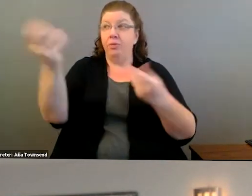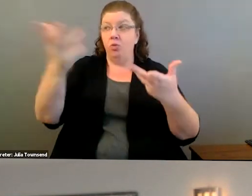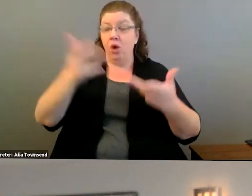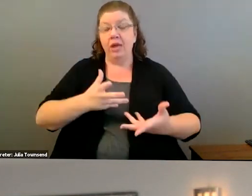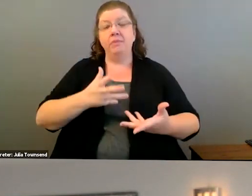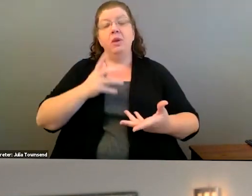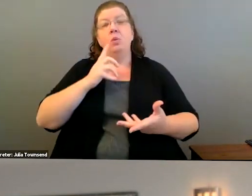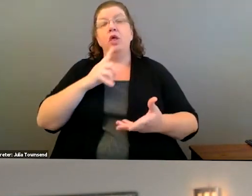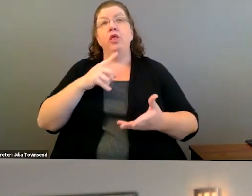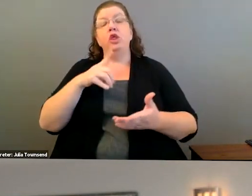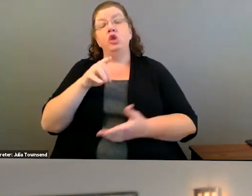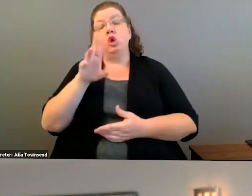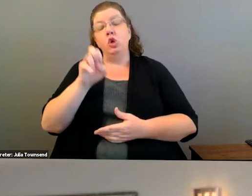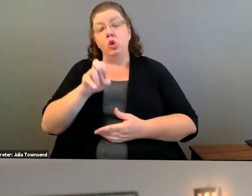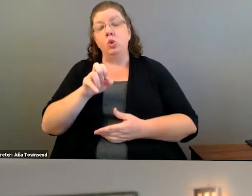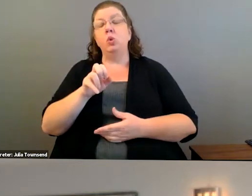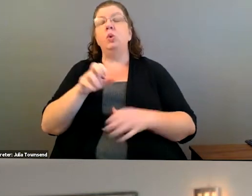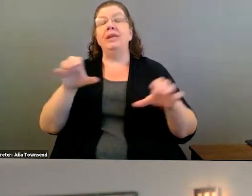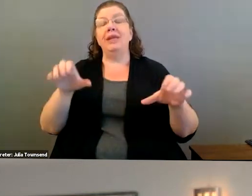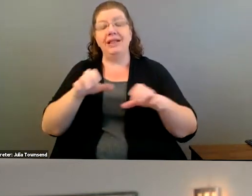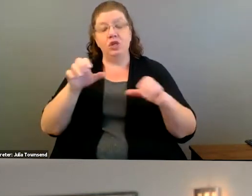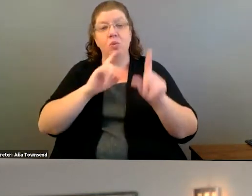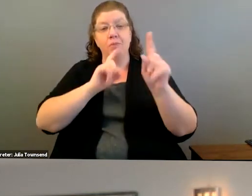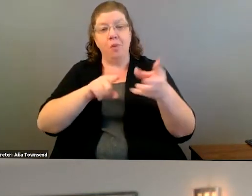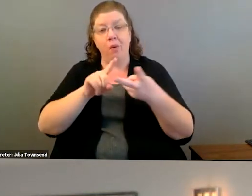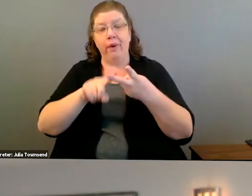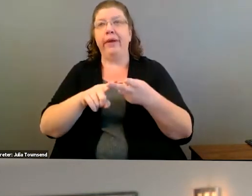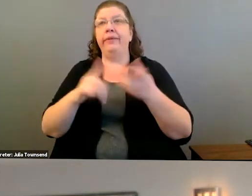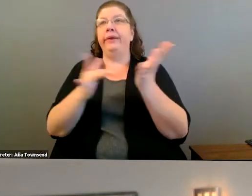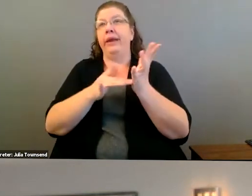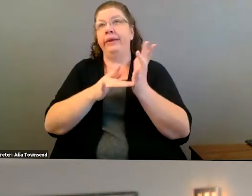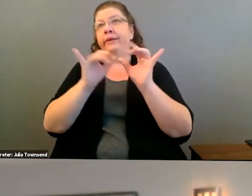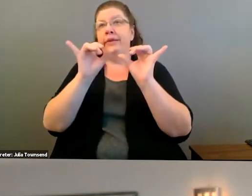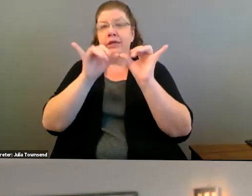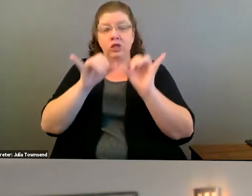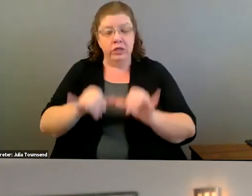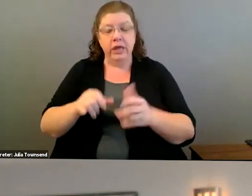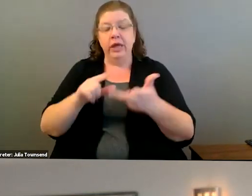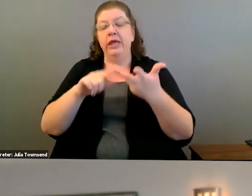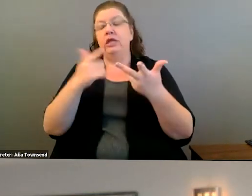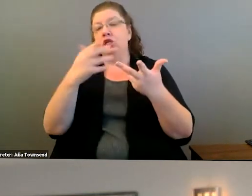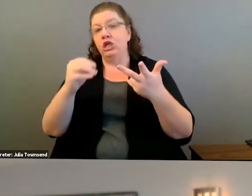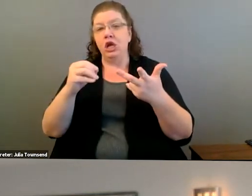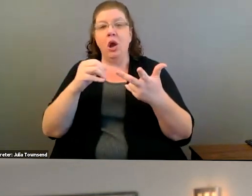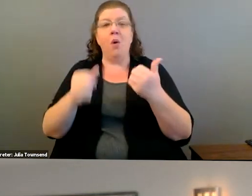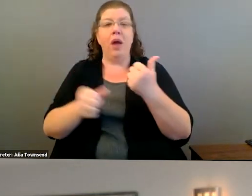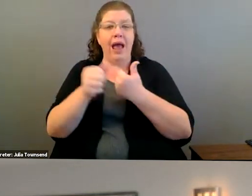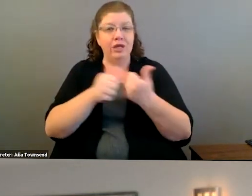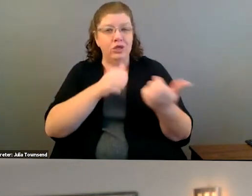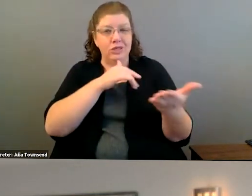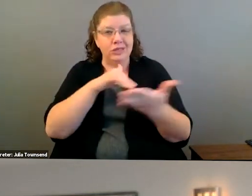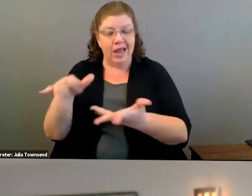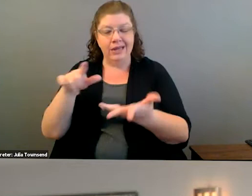diligence report and the preliminary geotechnical engineering and geohazard study, as well as the most current update on the district's use of the